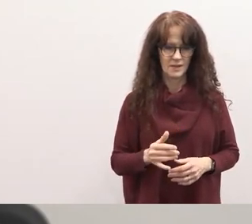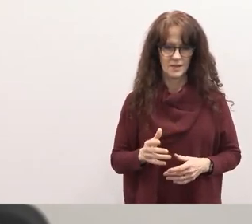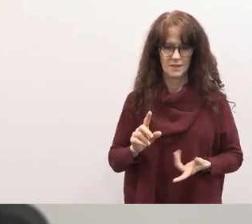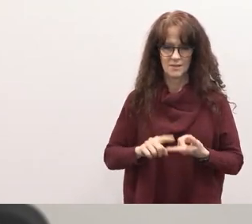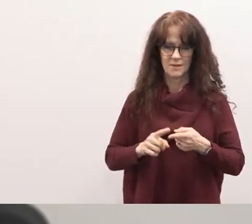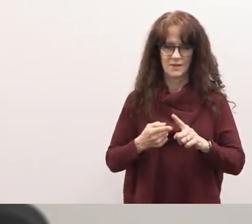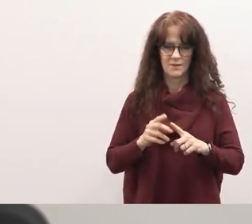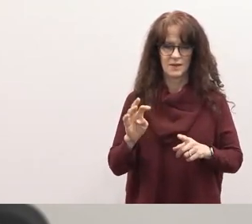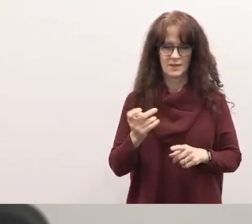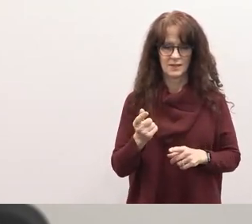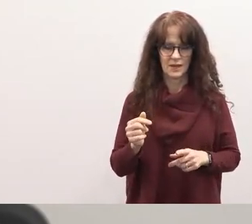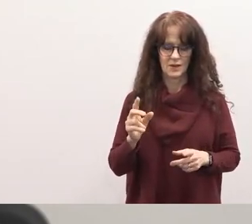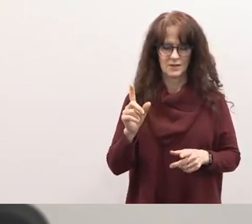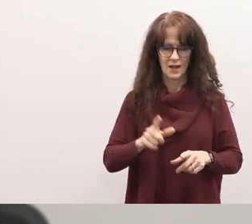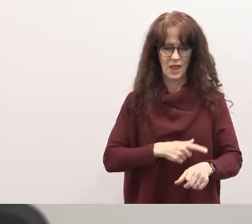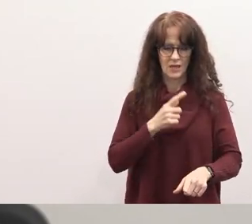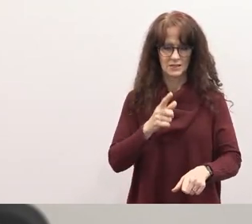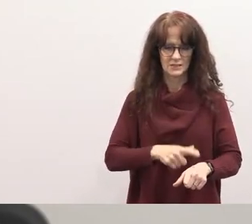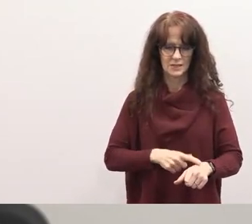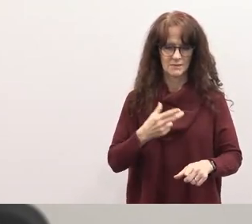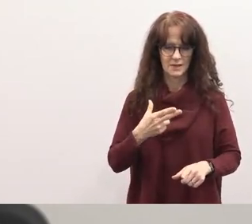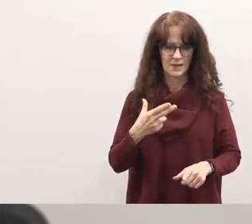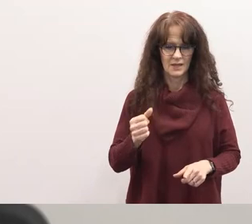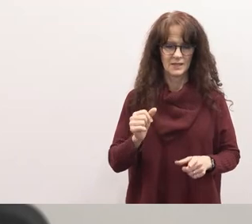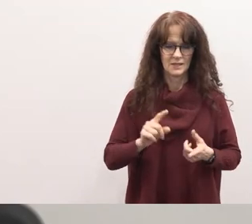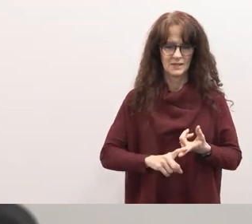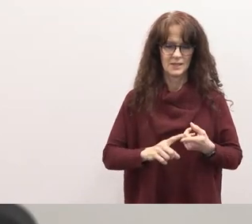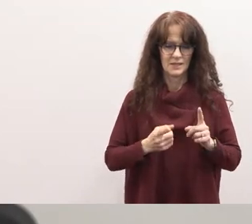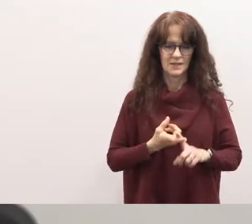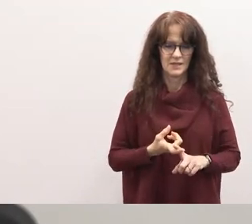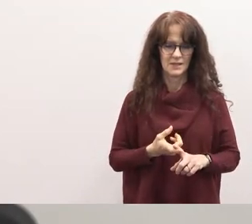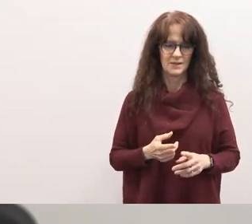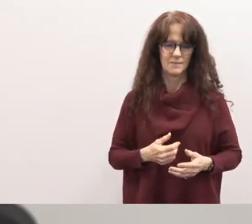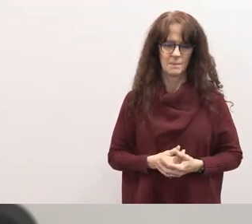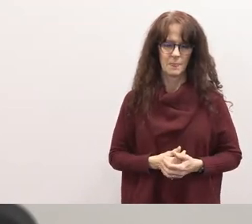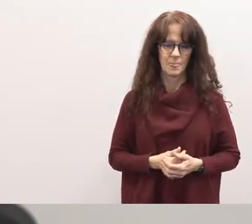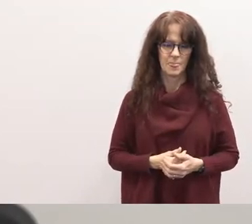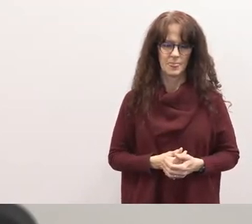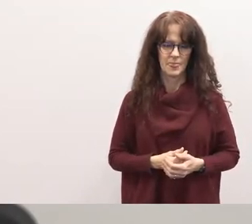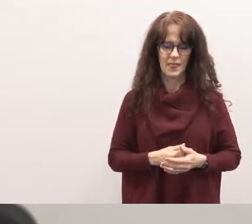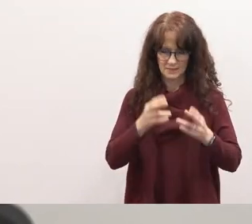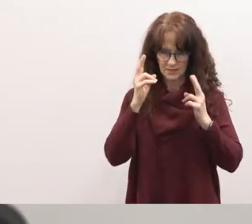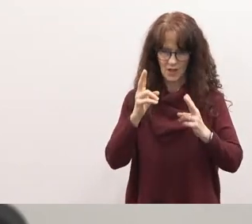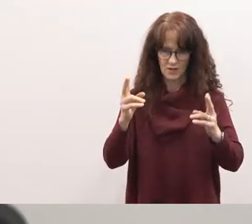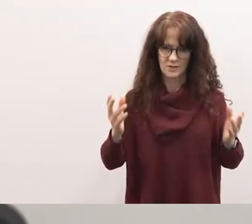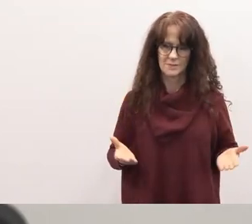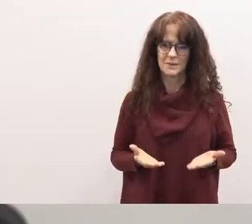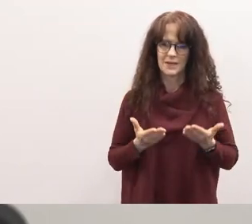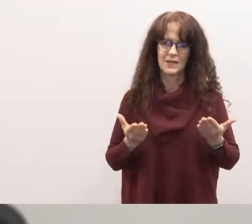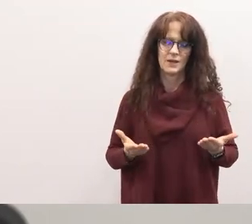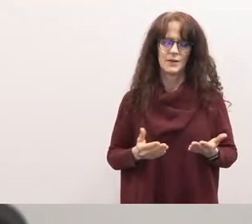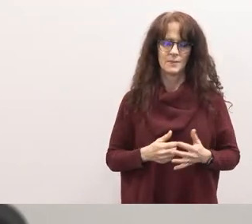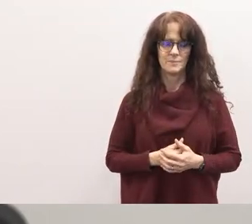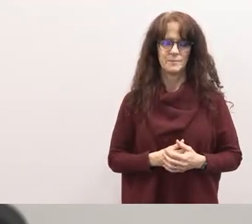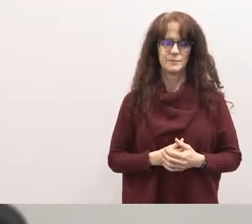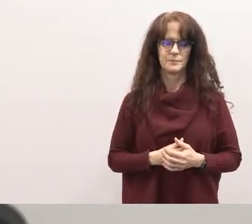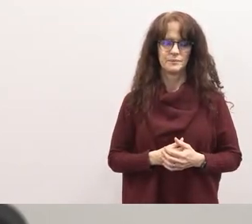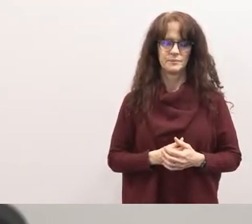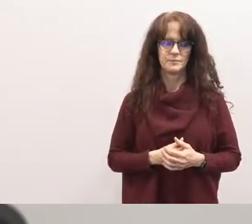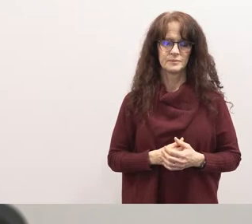there, longtime high school buddy. It's just an honor to be here. And I